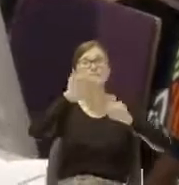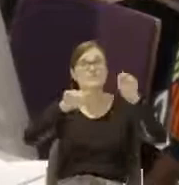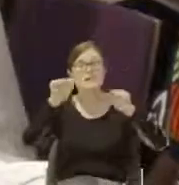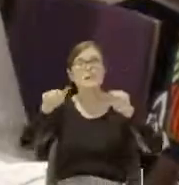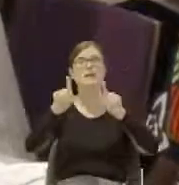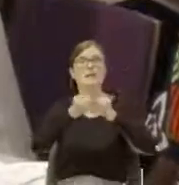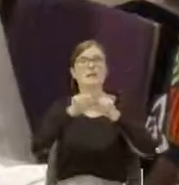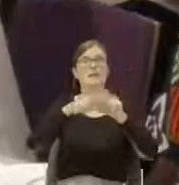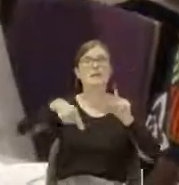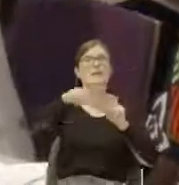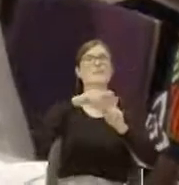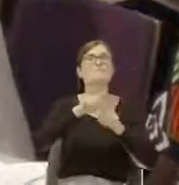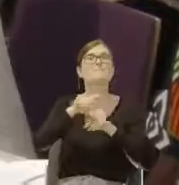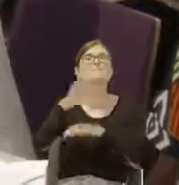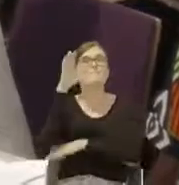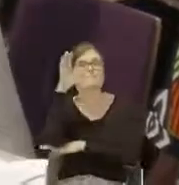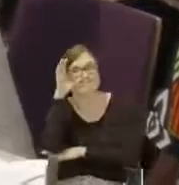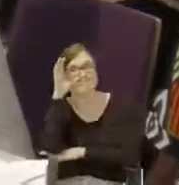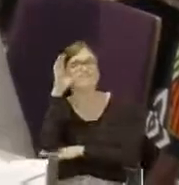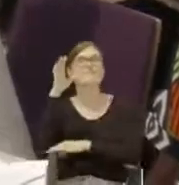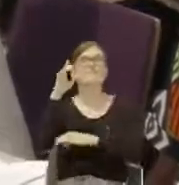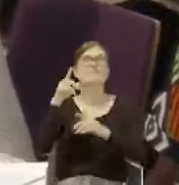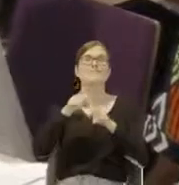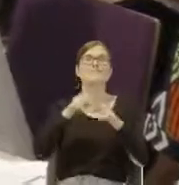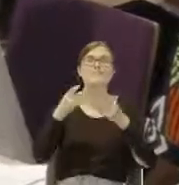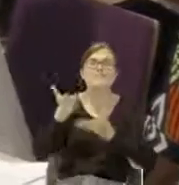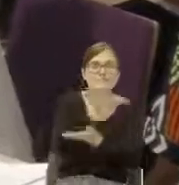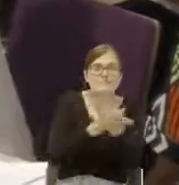of city making, which is